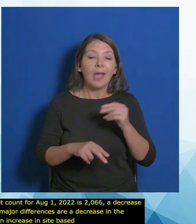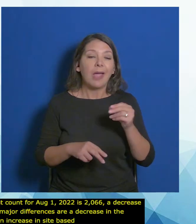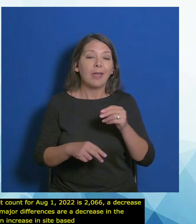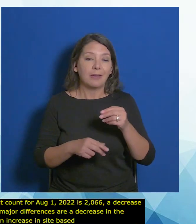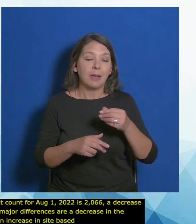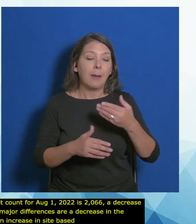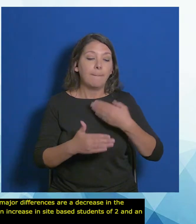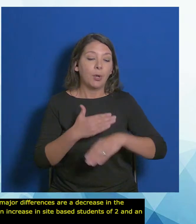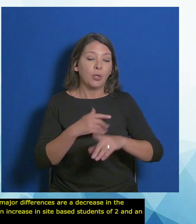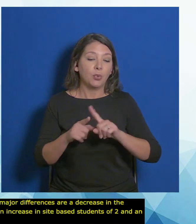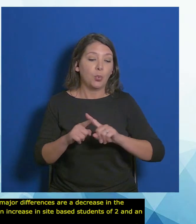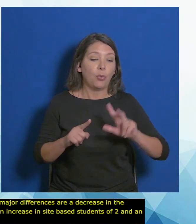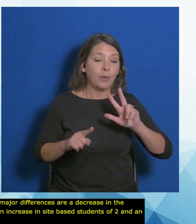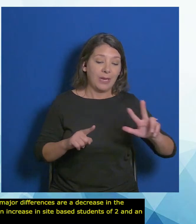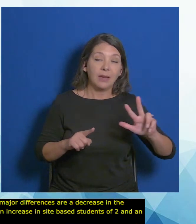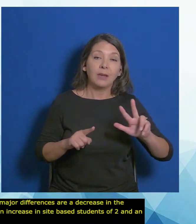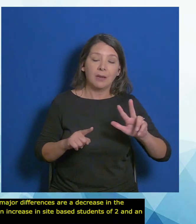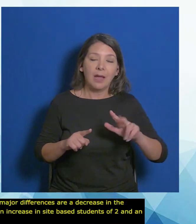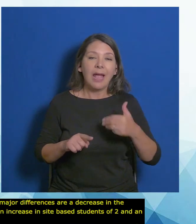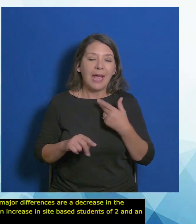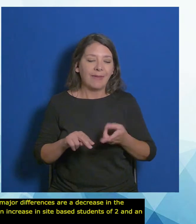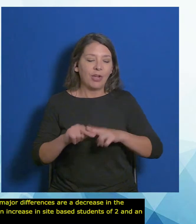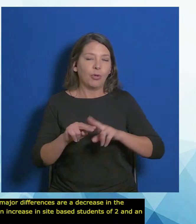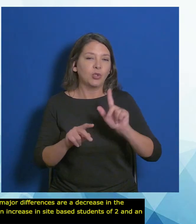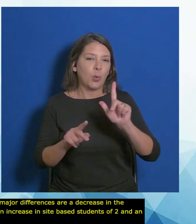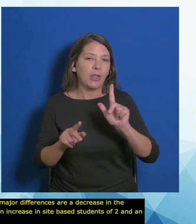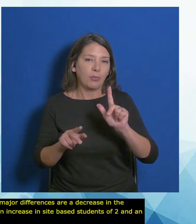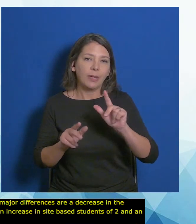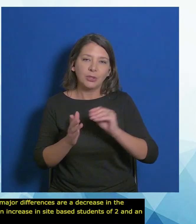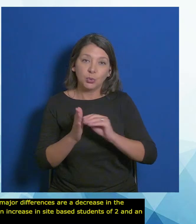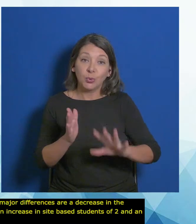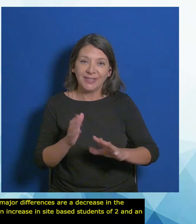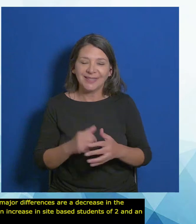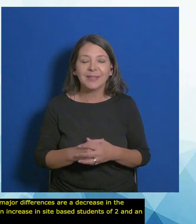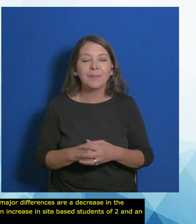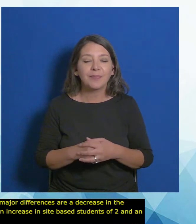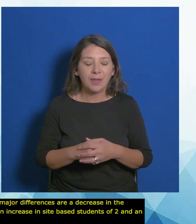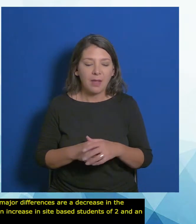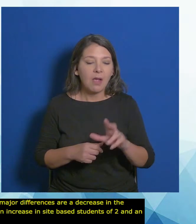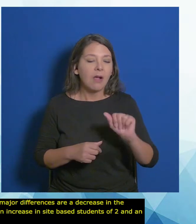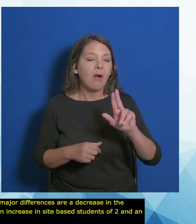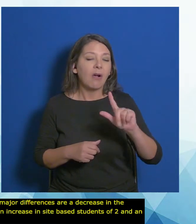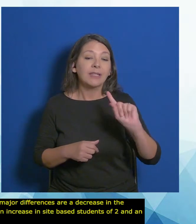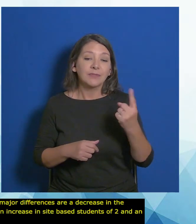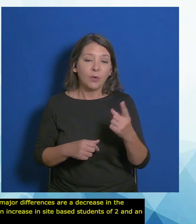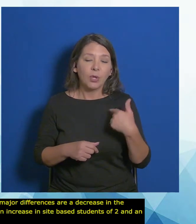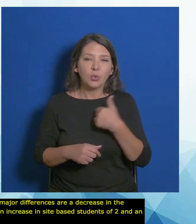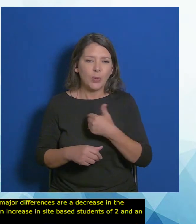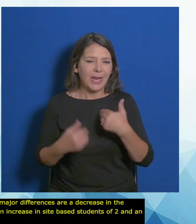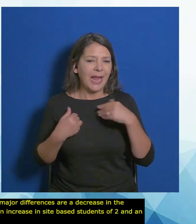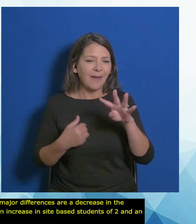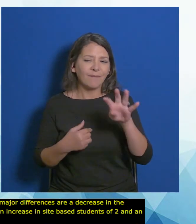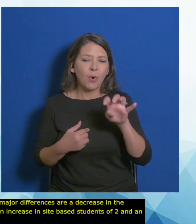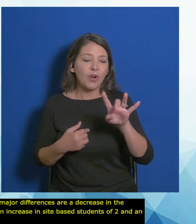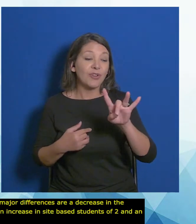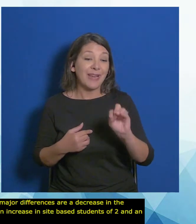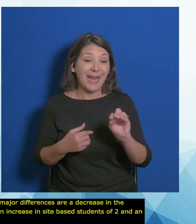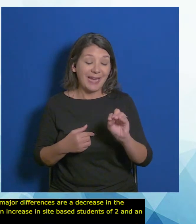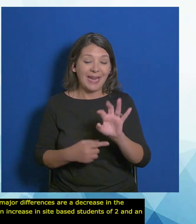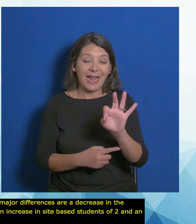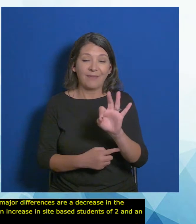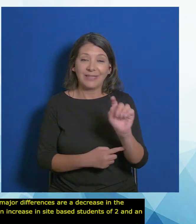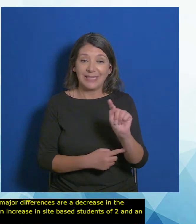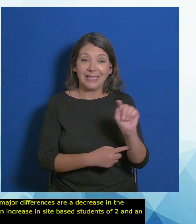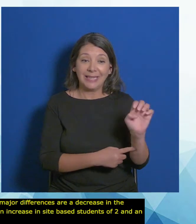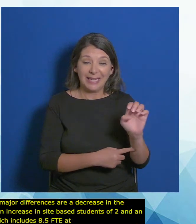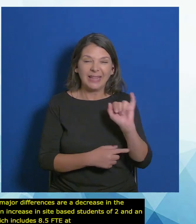birth to 3 of 23. As of August 1st, we had 480 FTE, which